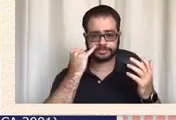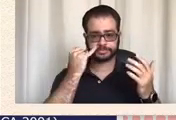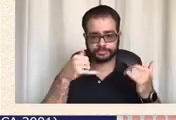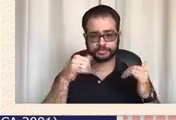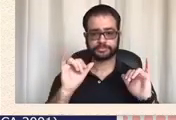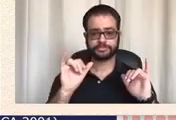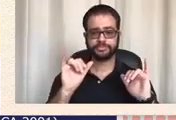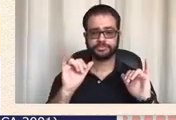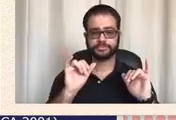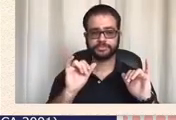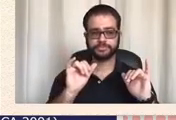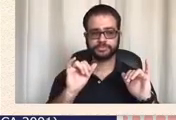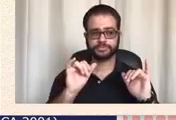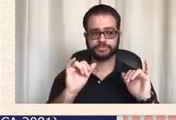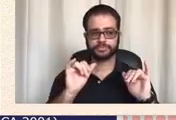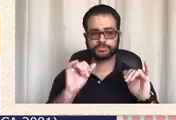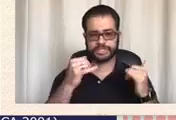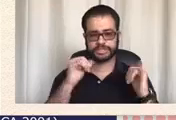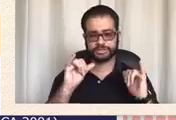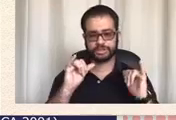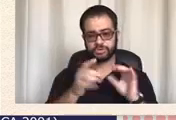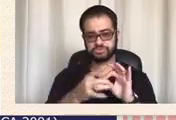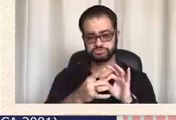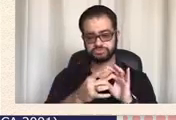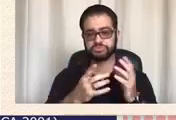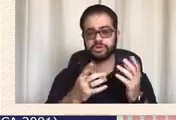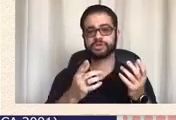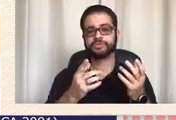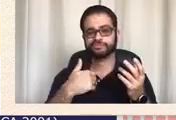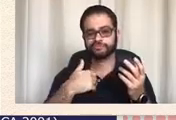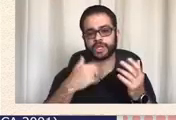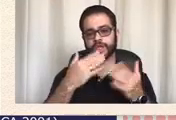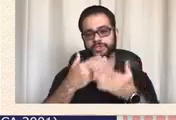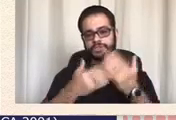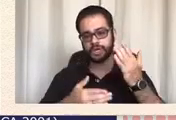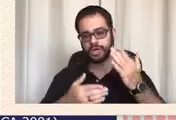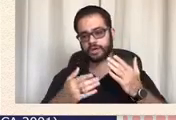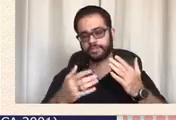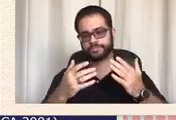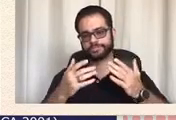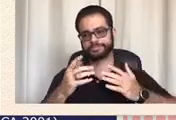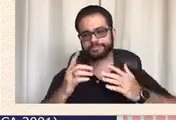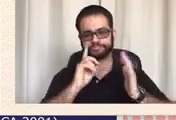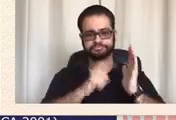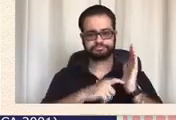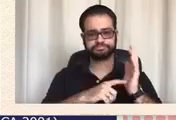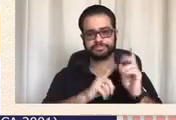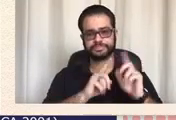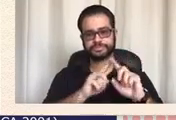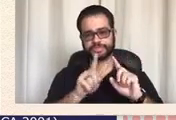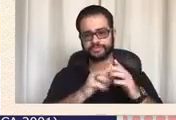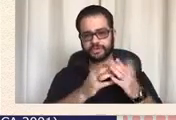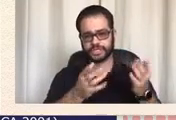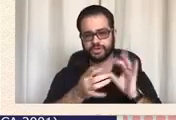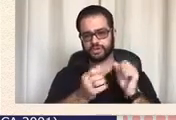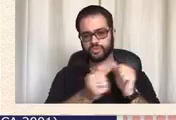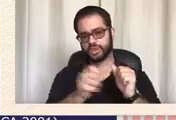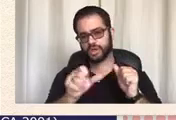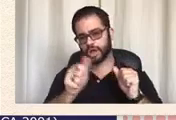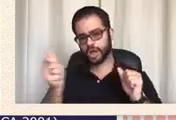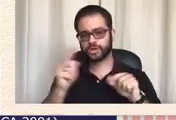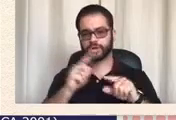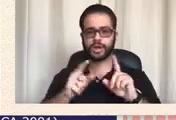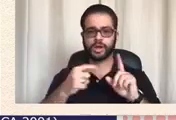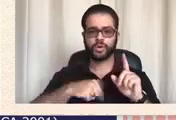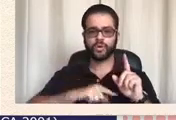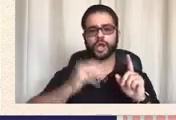still viable. They have some where there are some distinctions against them in regards to other cases, but as we know, the law changes every